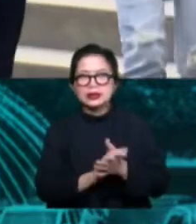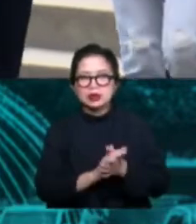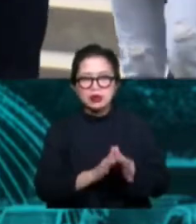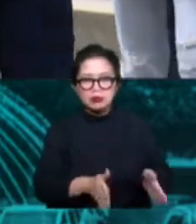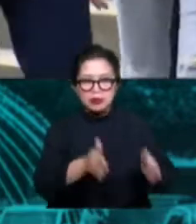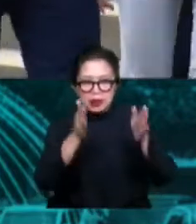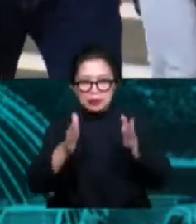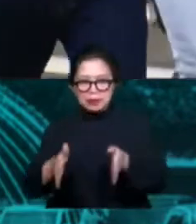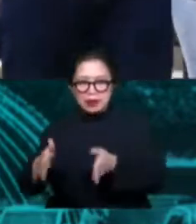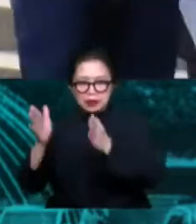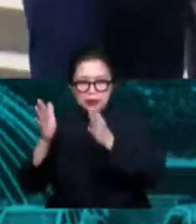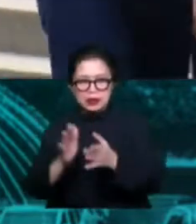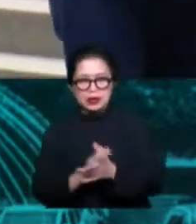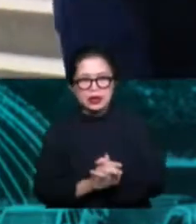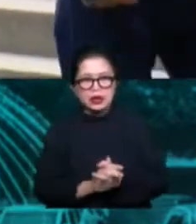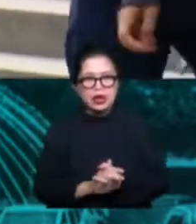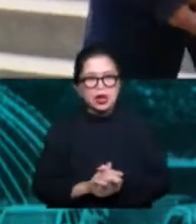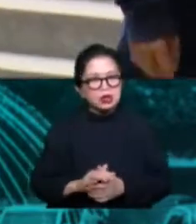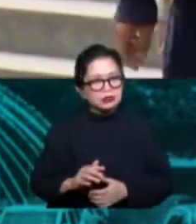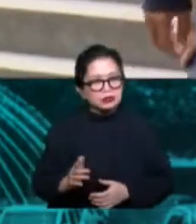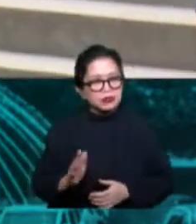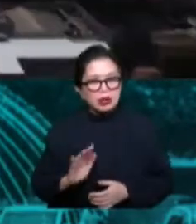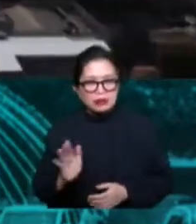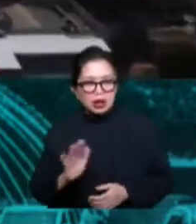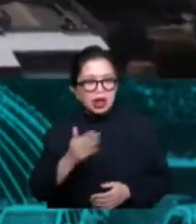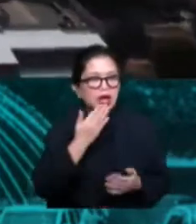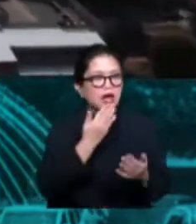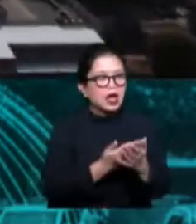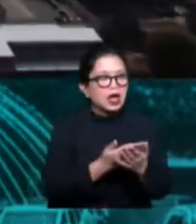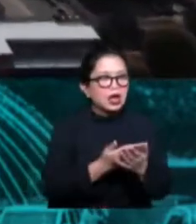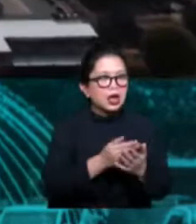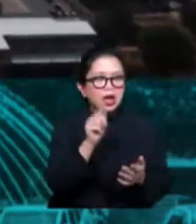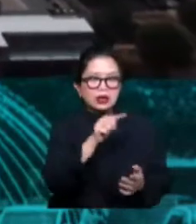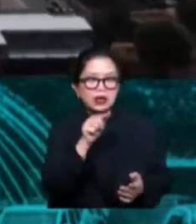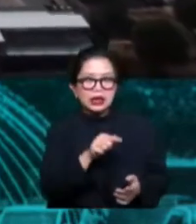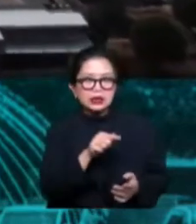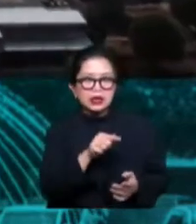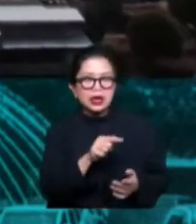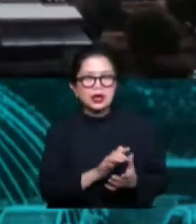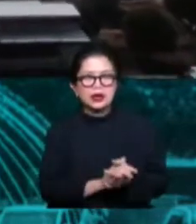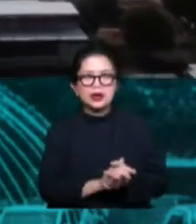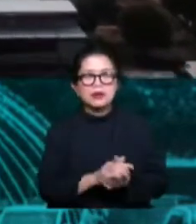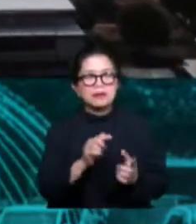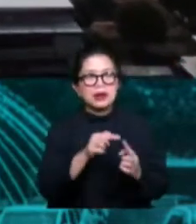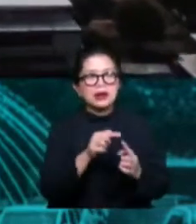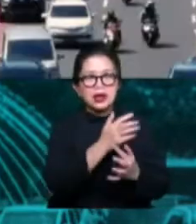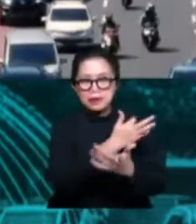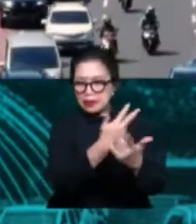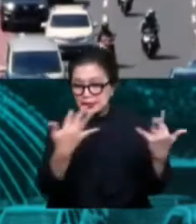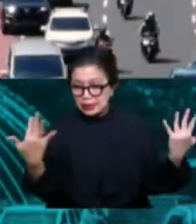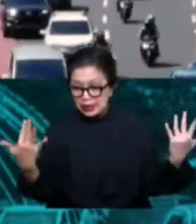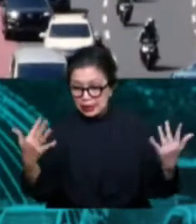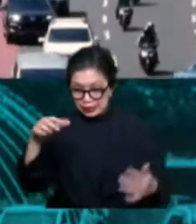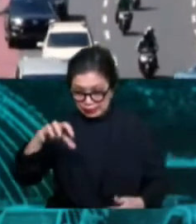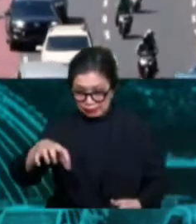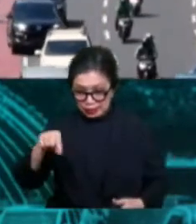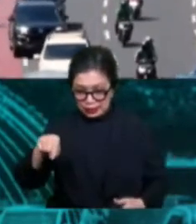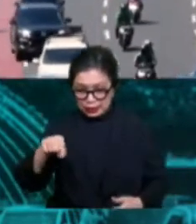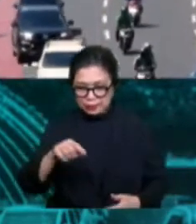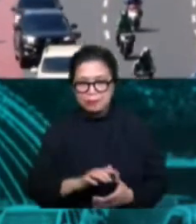asking participations or permissions to the community, you can become failure, because they